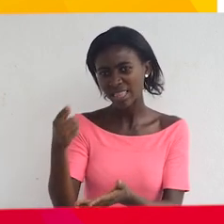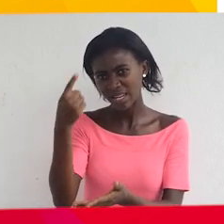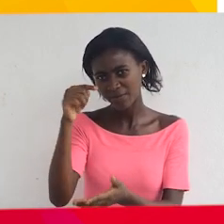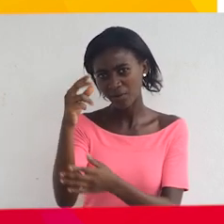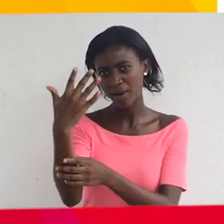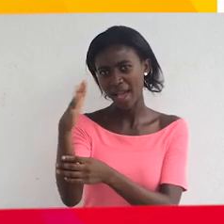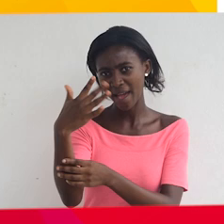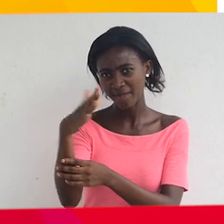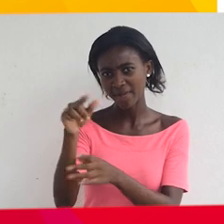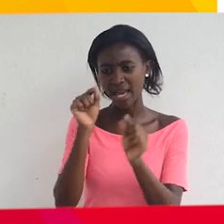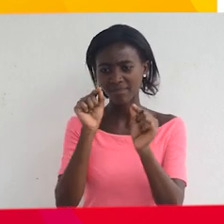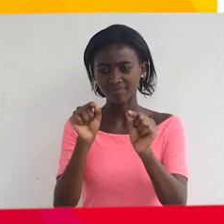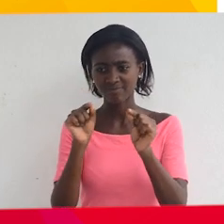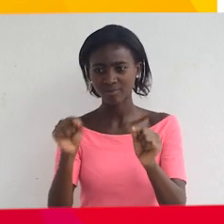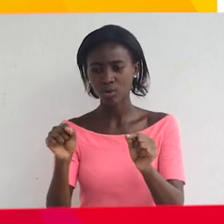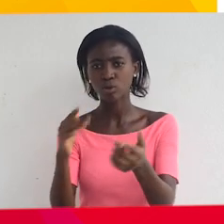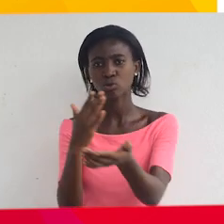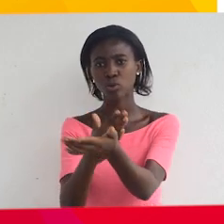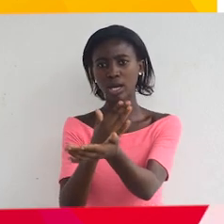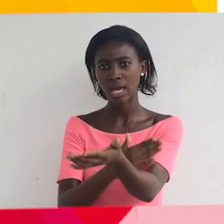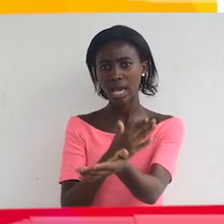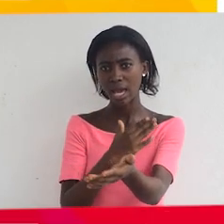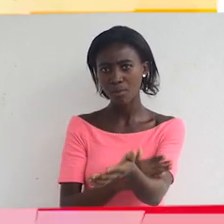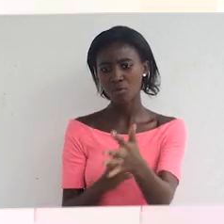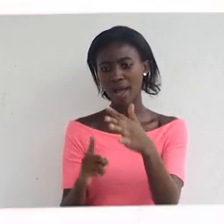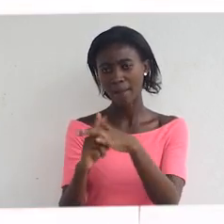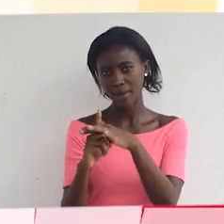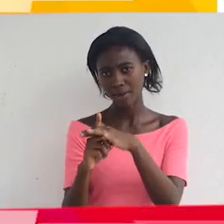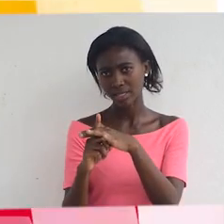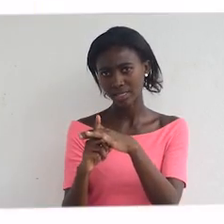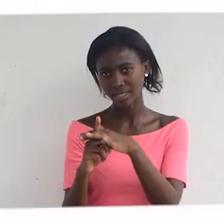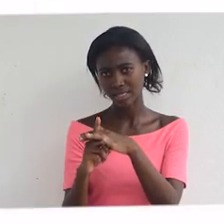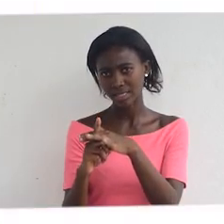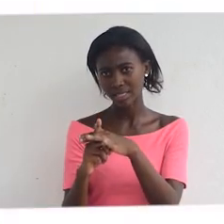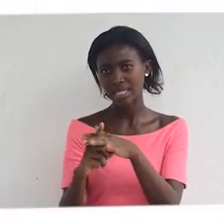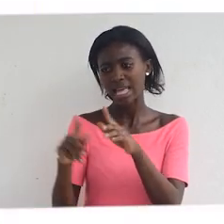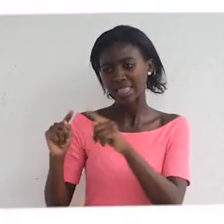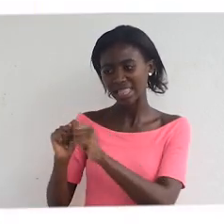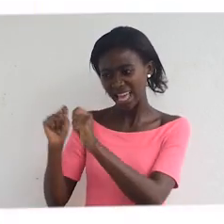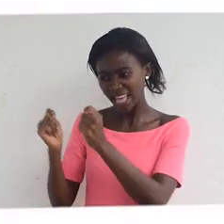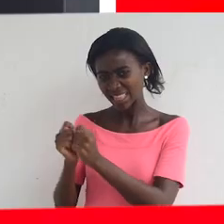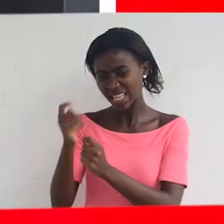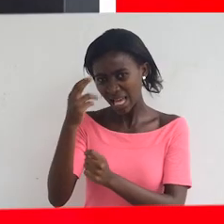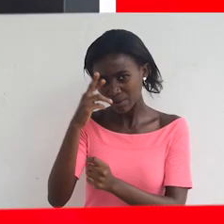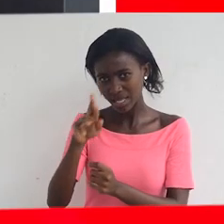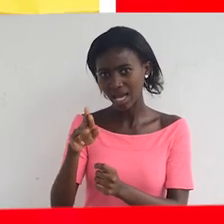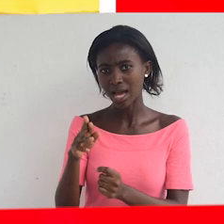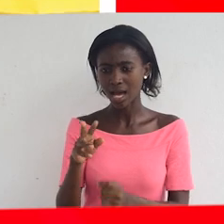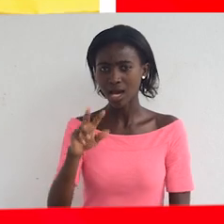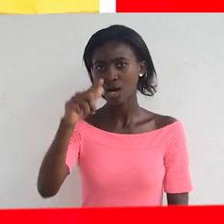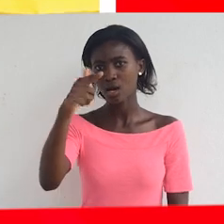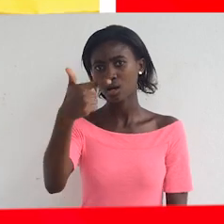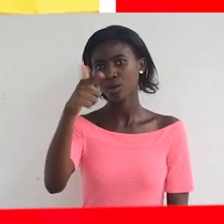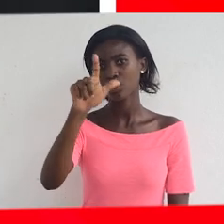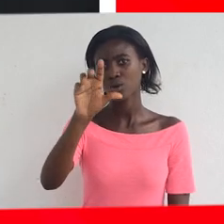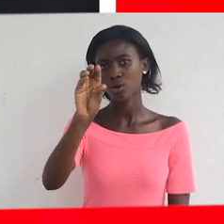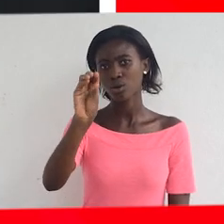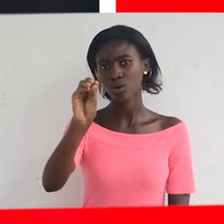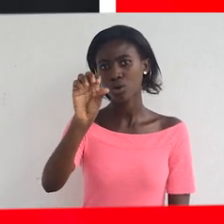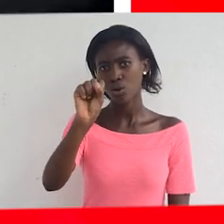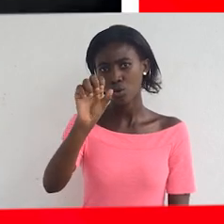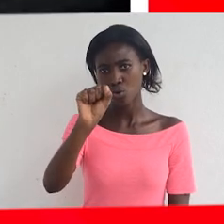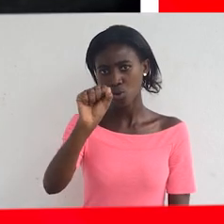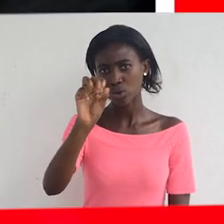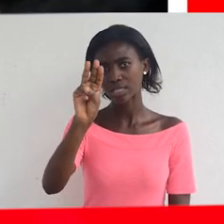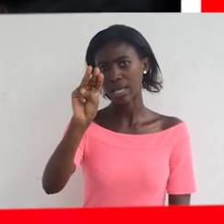smudging or finger marking or to enhance appearance. The main types are sealer, gloss,